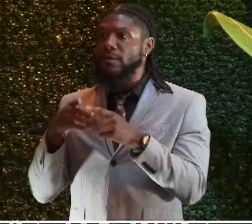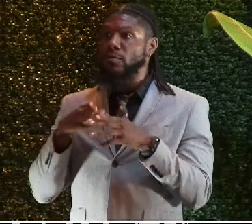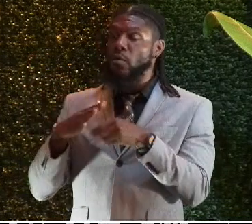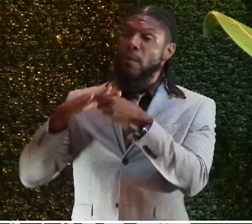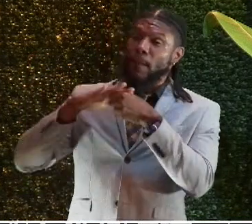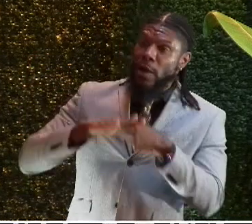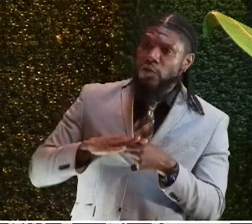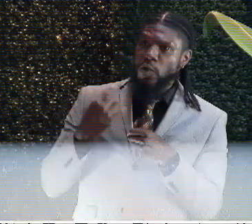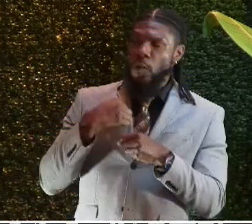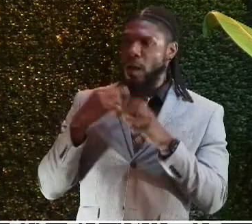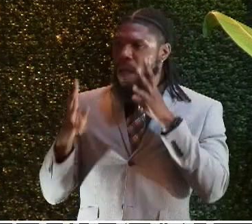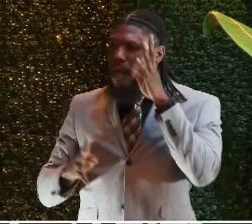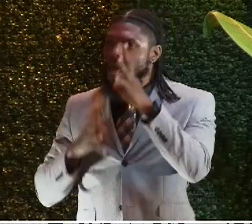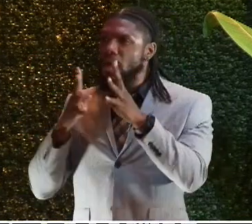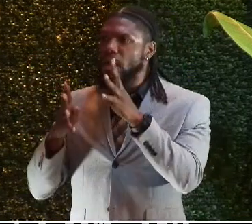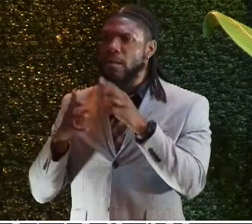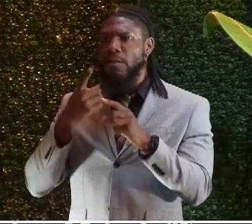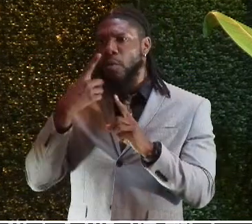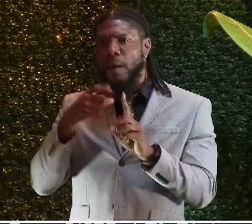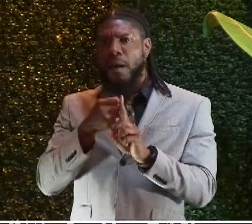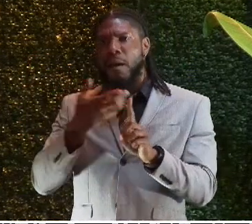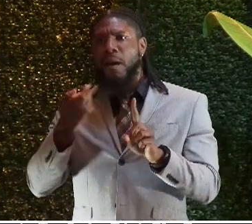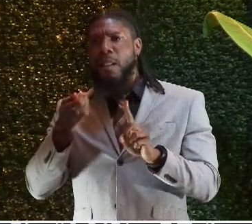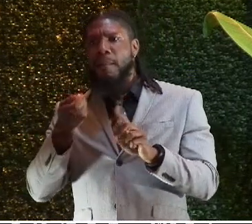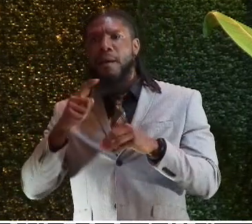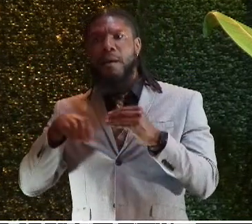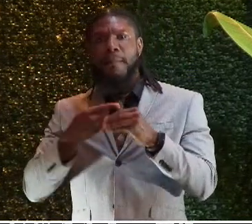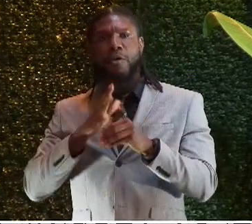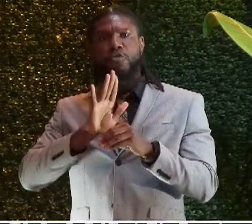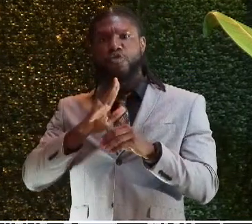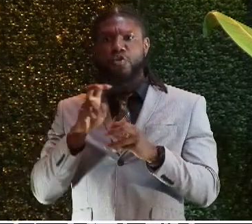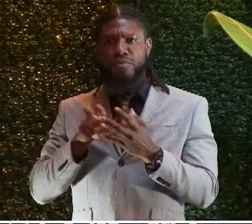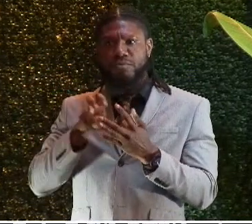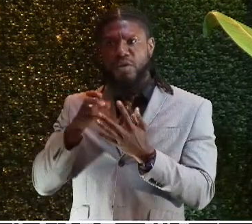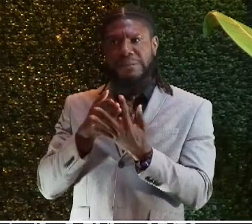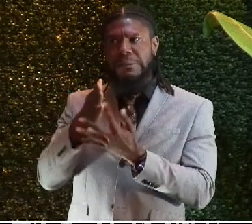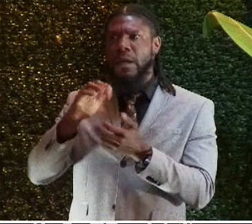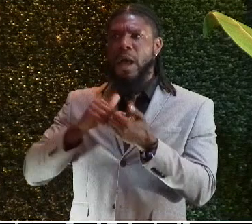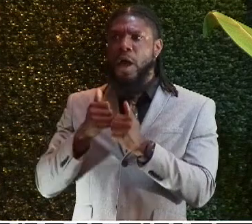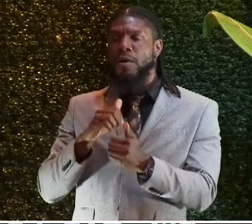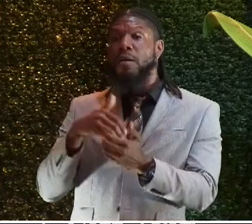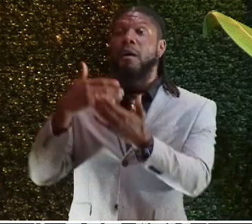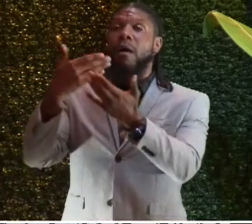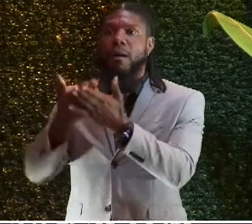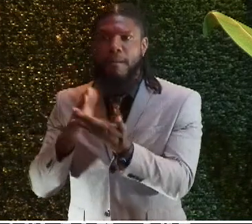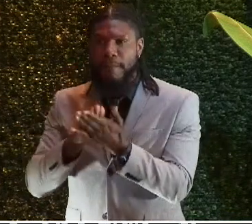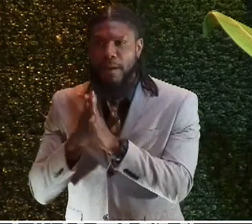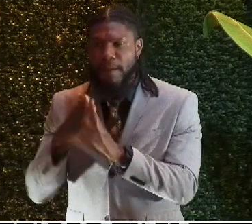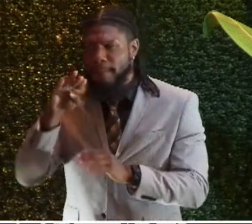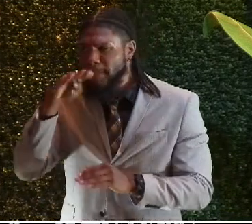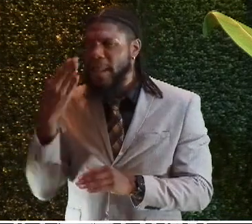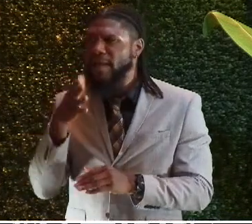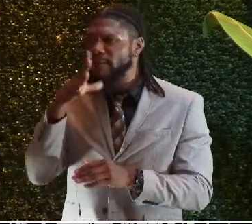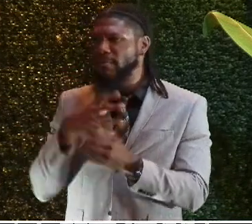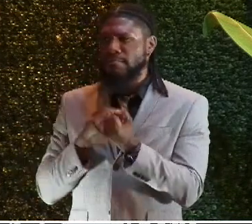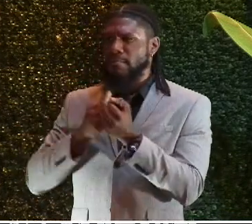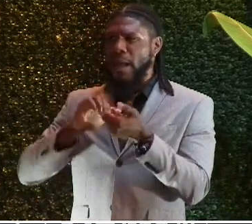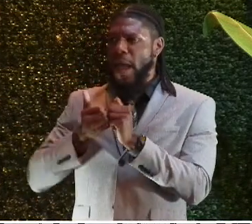you talk to us a little bit about your journey in being a Black feminist? How'd you get here? Woo.